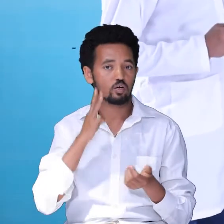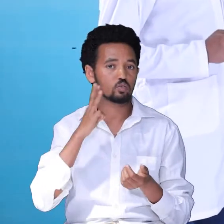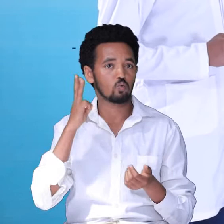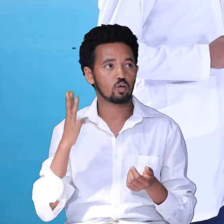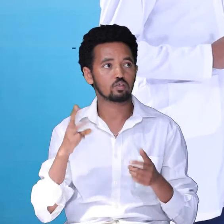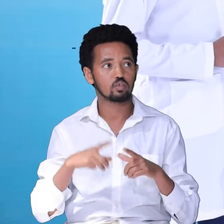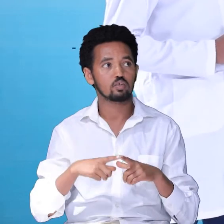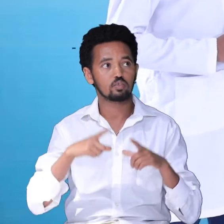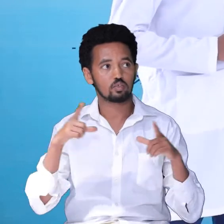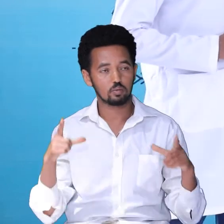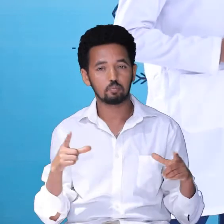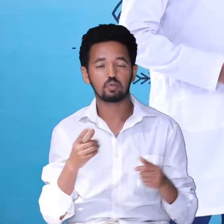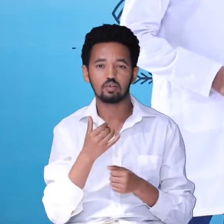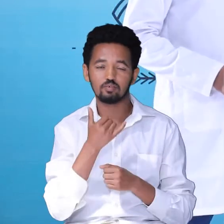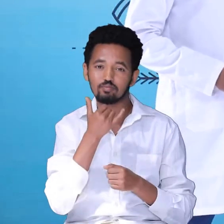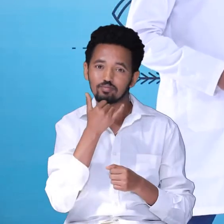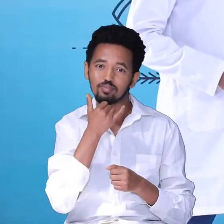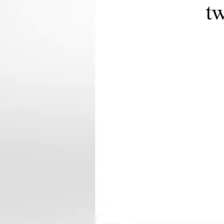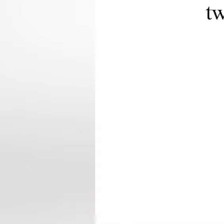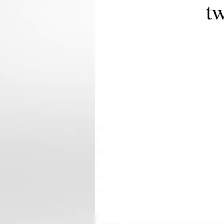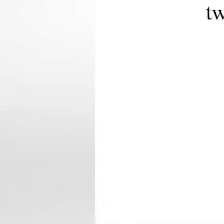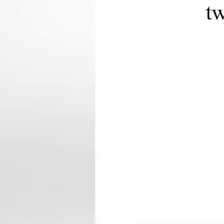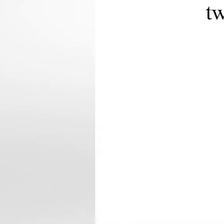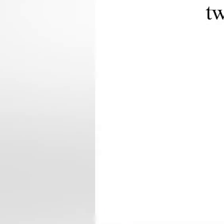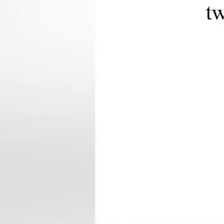big mistake of Napoleon?